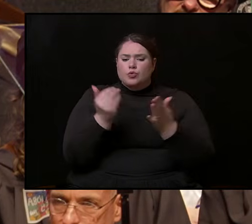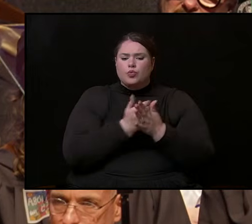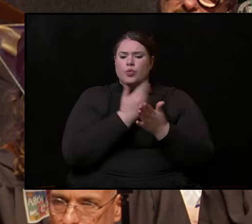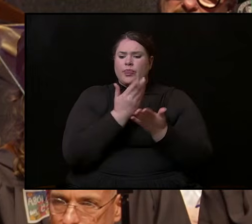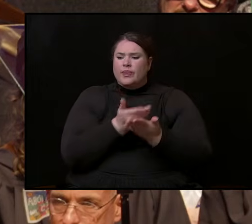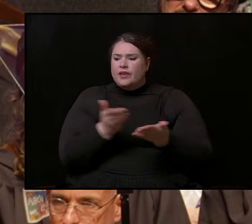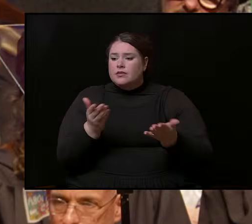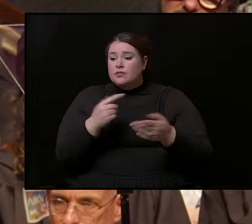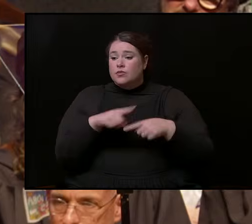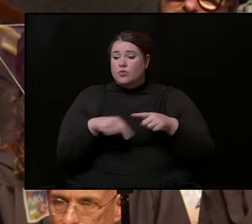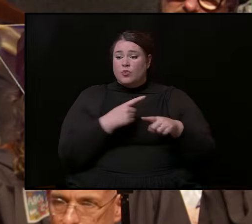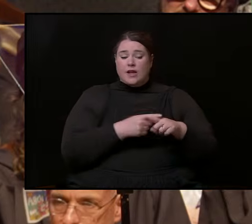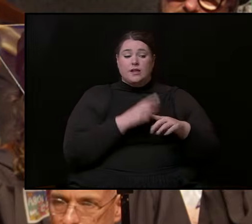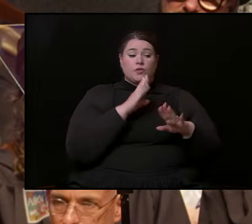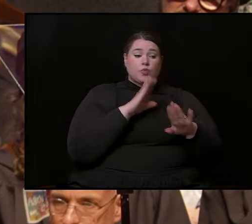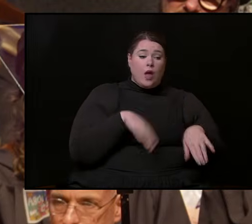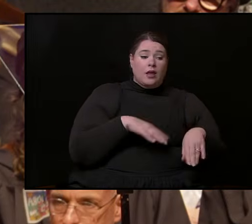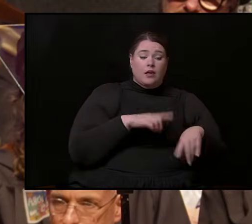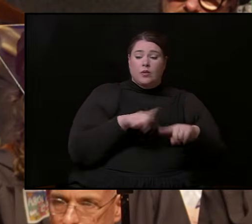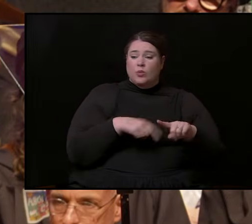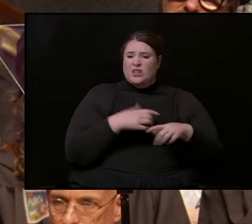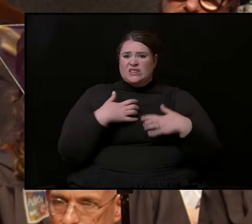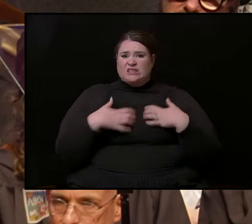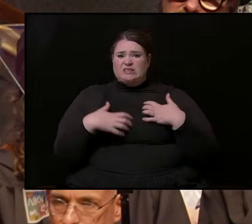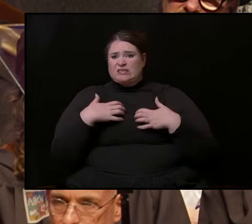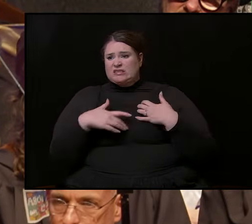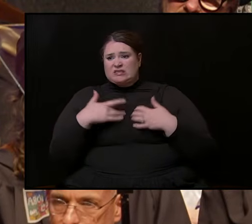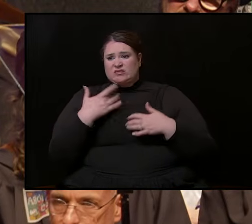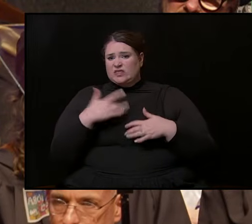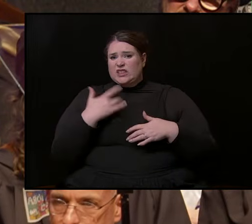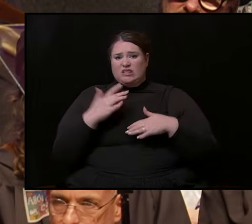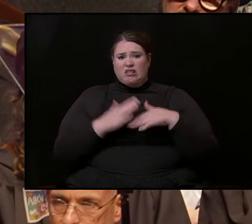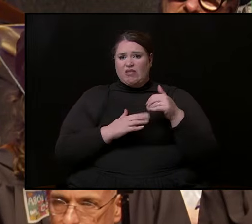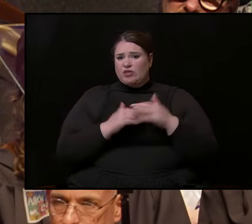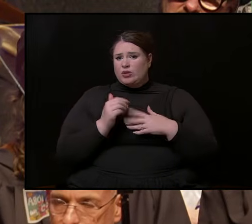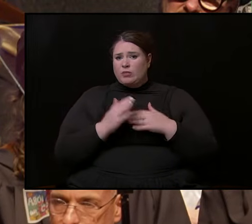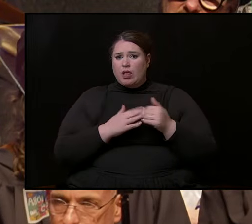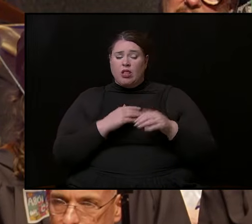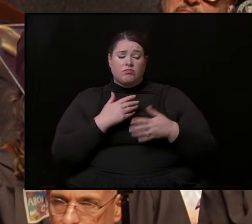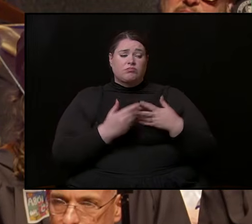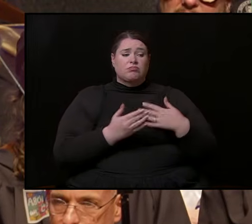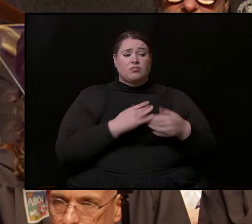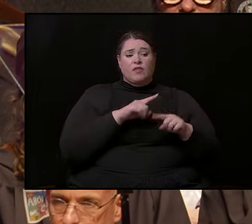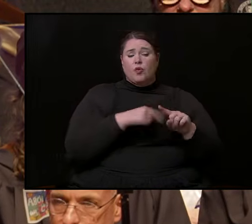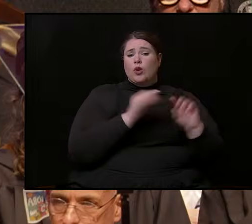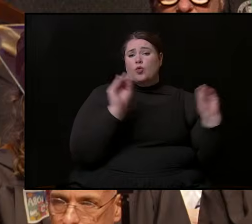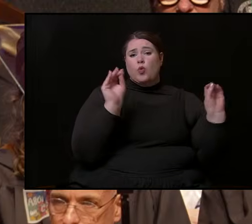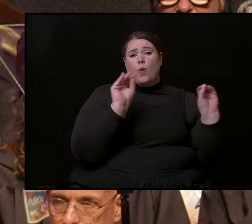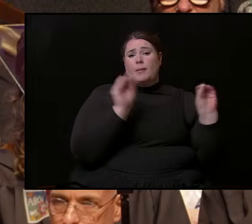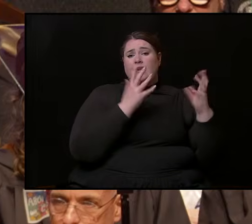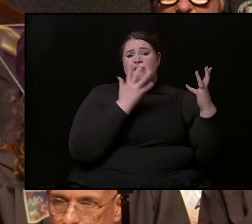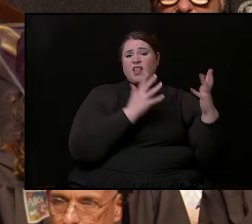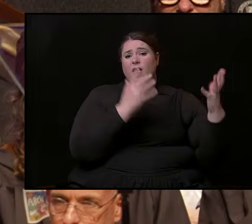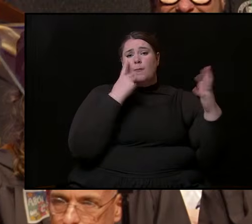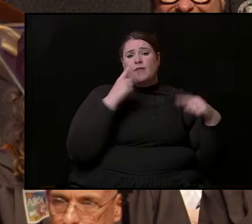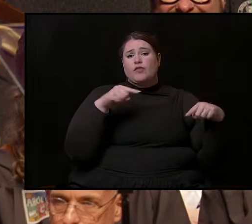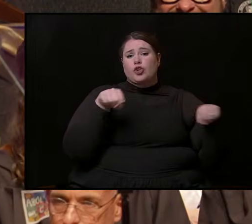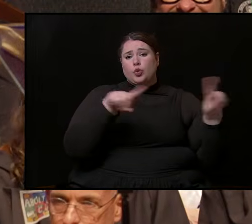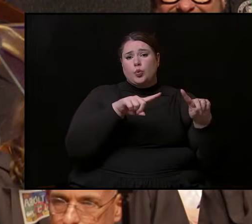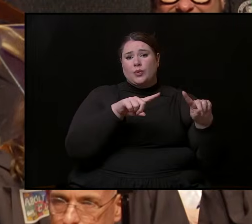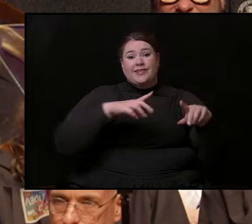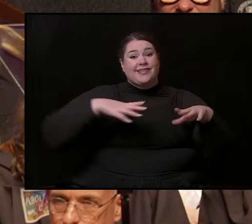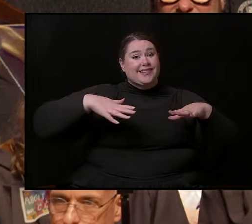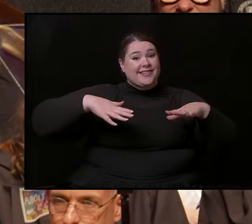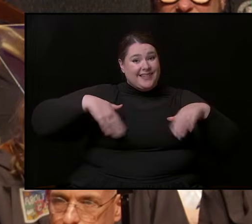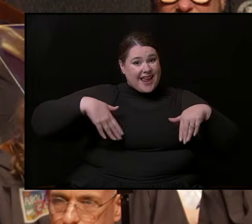even when it's uncomfortable, and even when nobody is clapping for you yet. Because one day